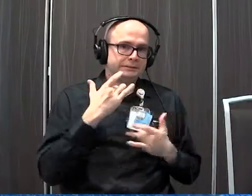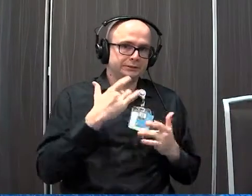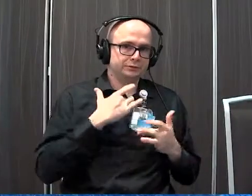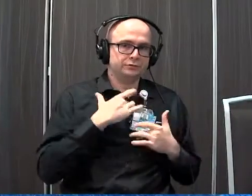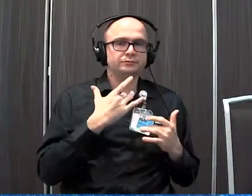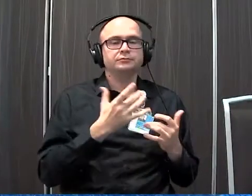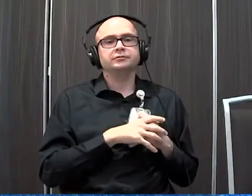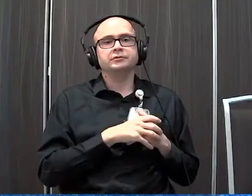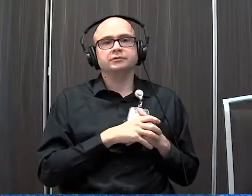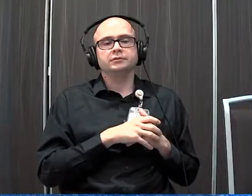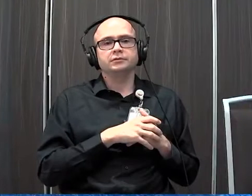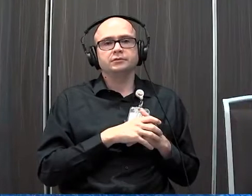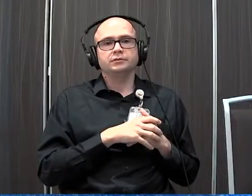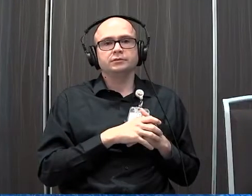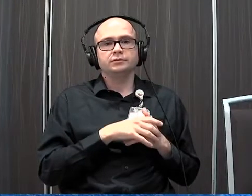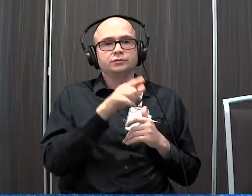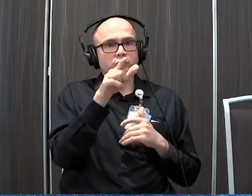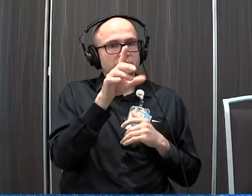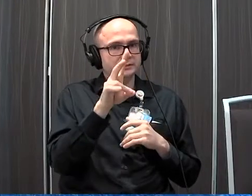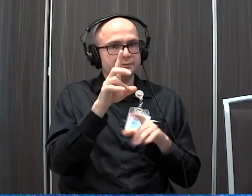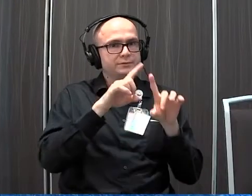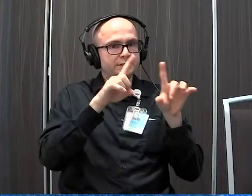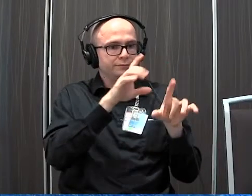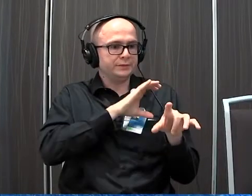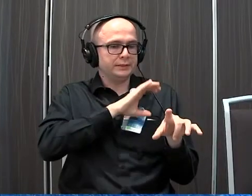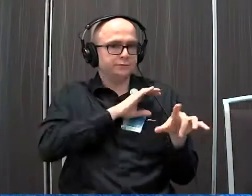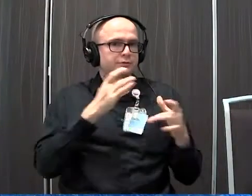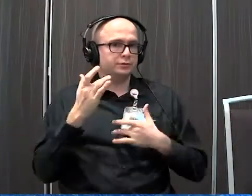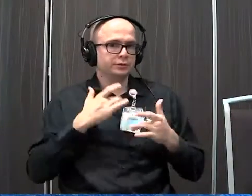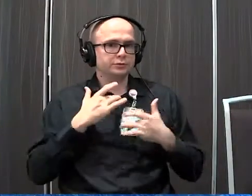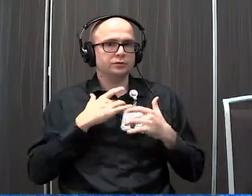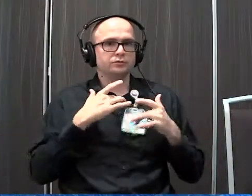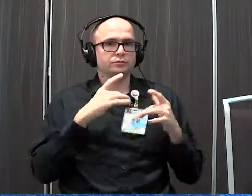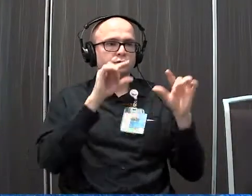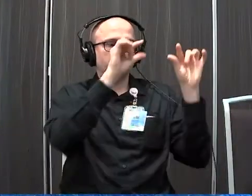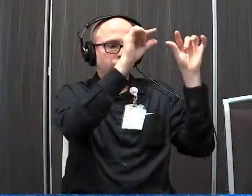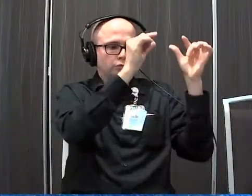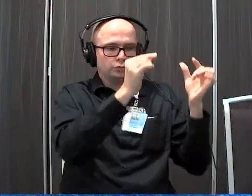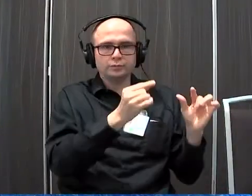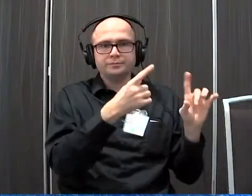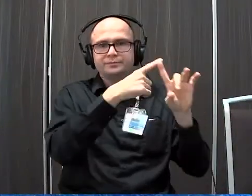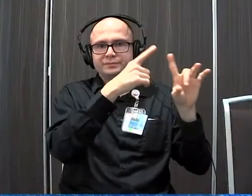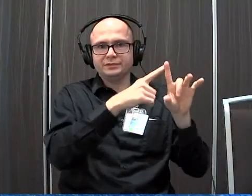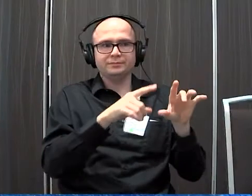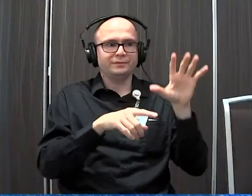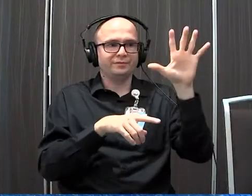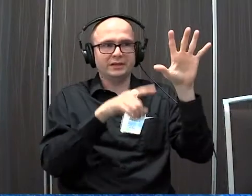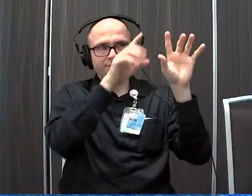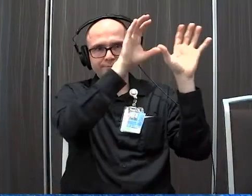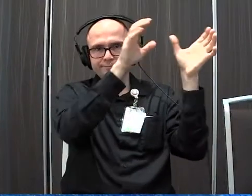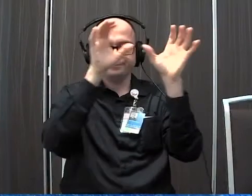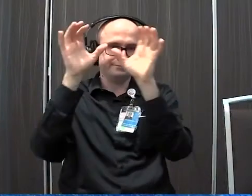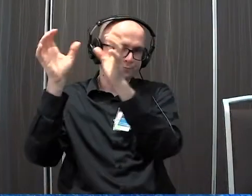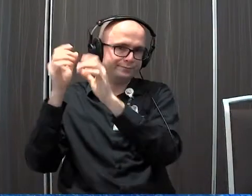And there's 27 different characteristics and concerns that are grouped into those 5 domains that I just went